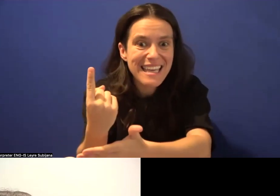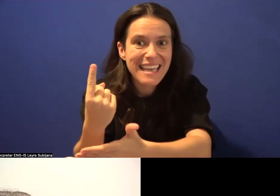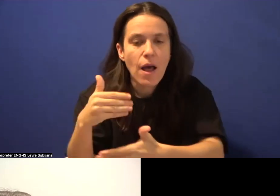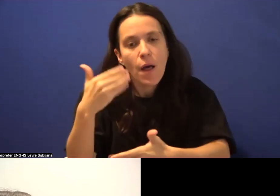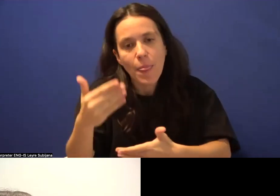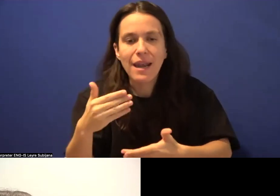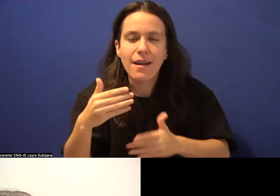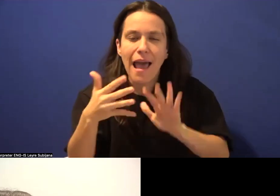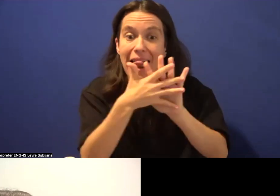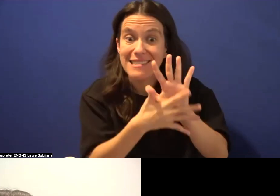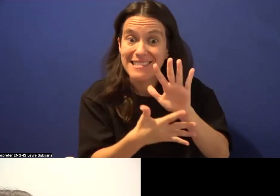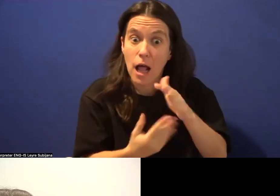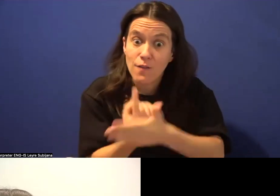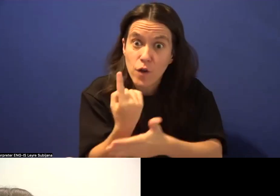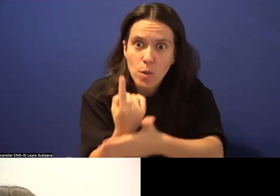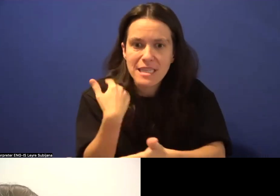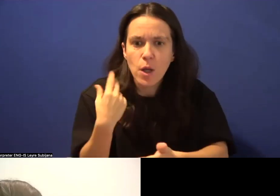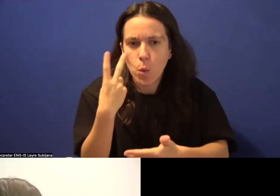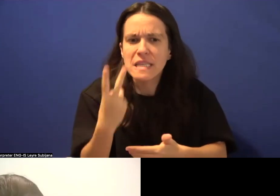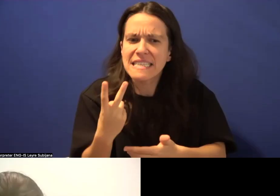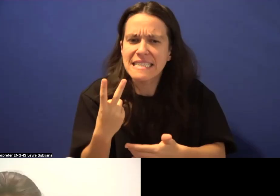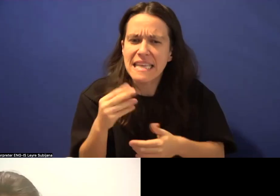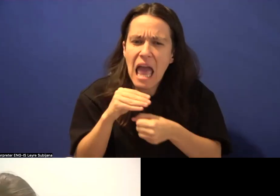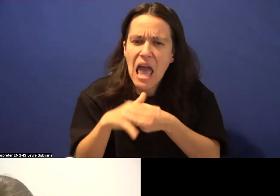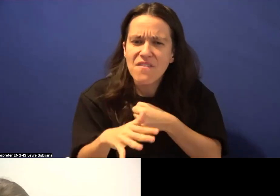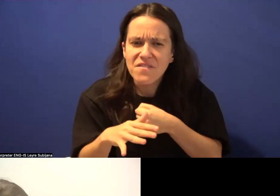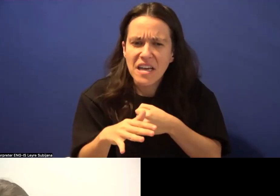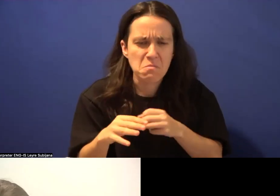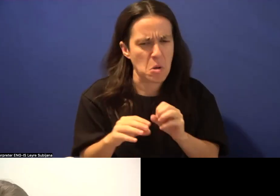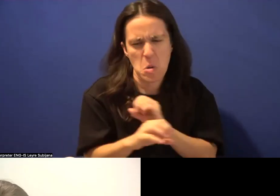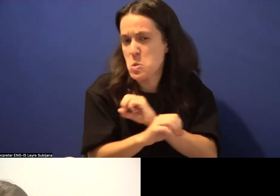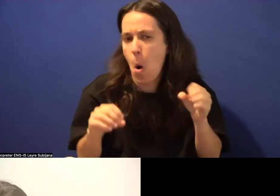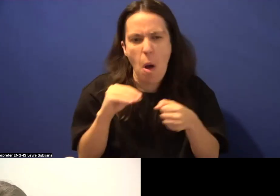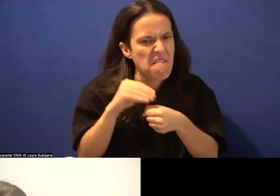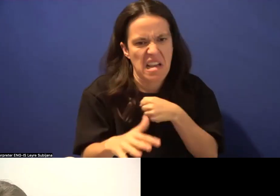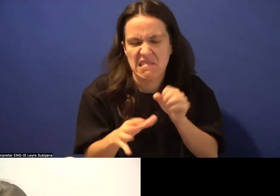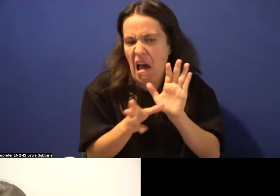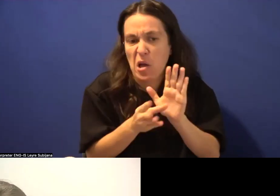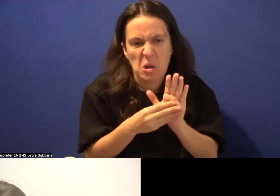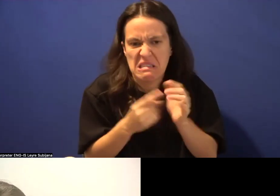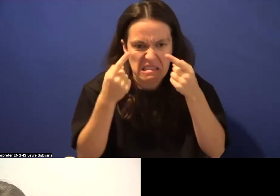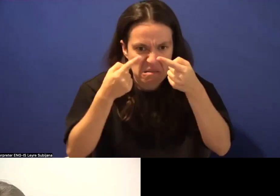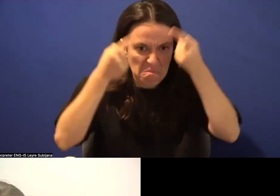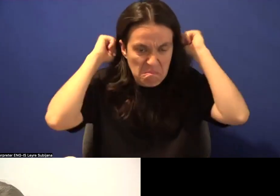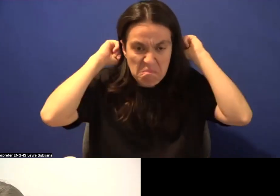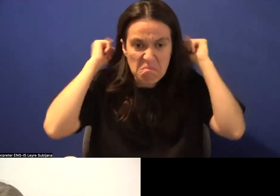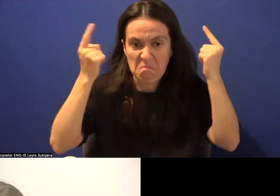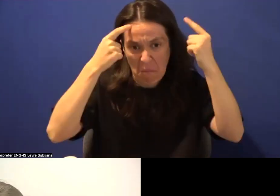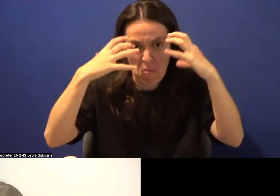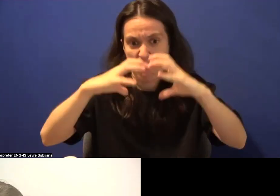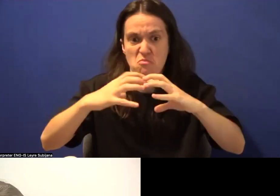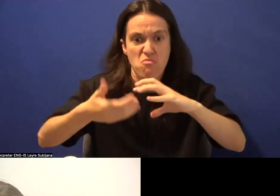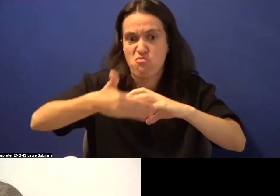lexical frequency. We see effects of concreteness, but we see absolutely no effects of iconicity on modulating the brain